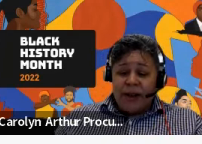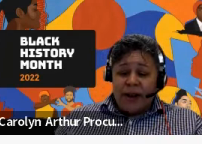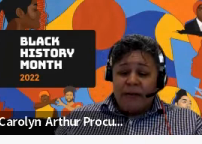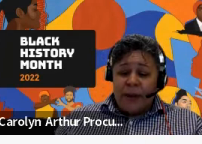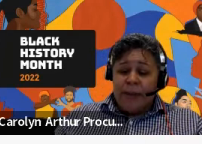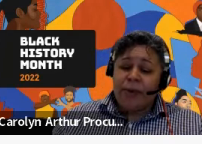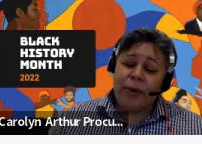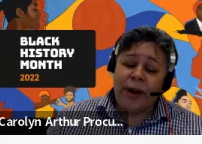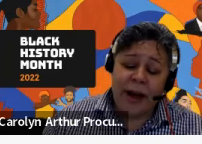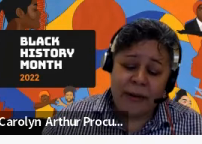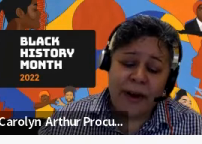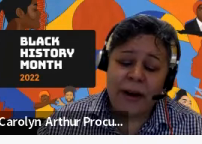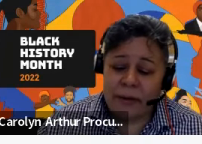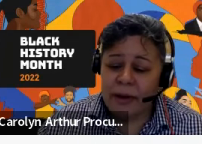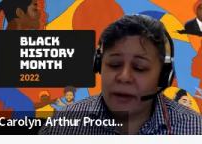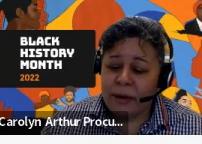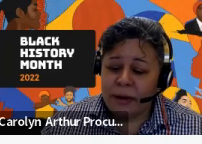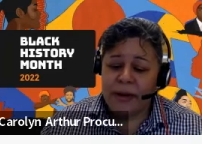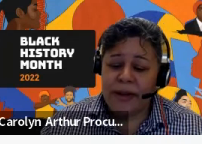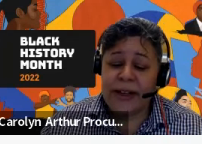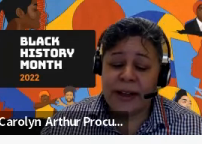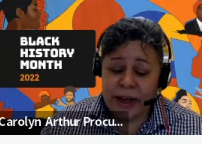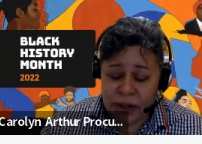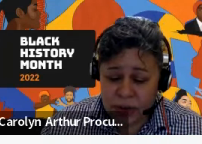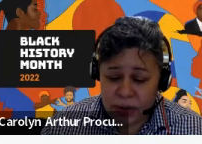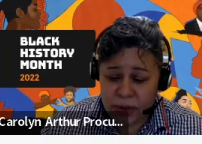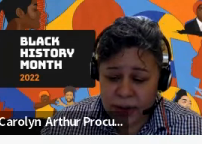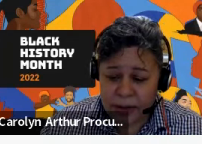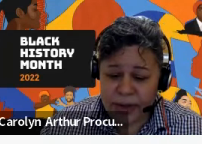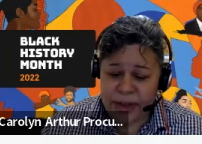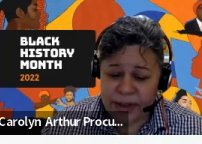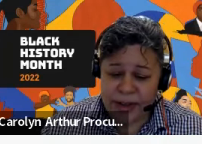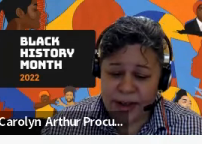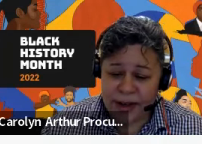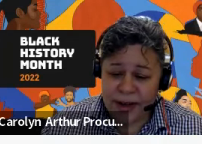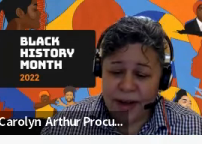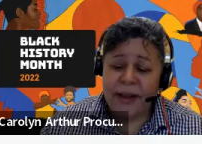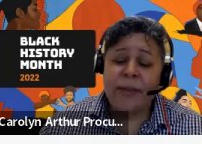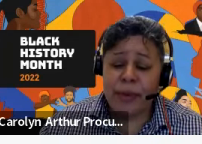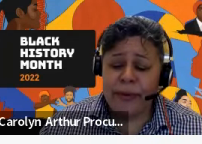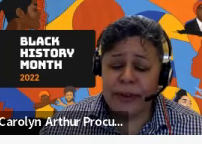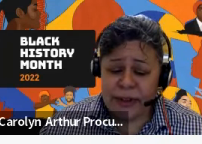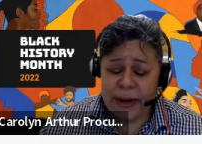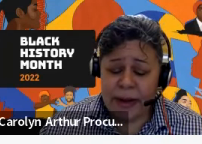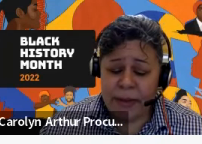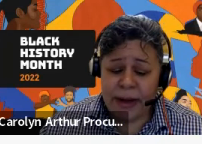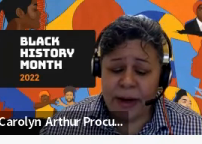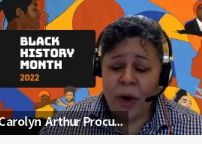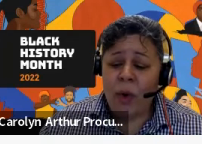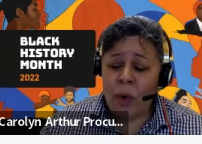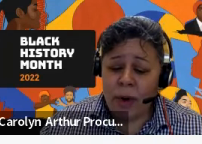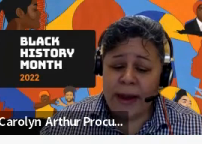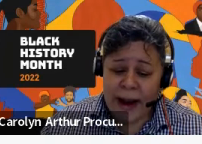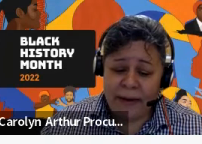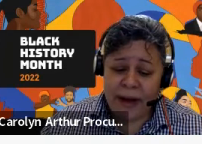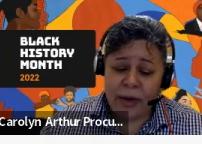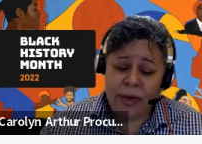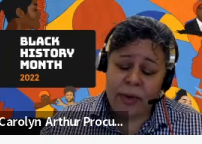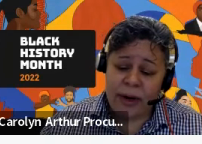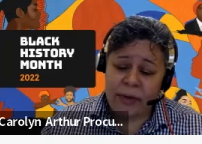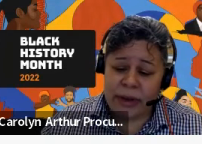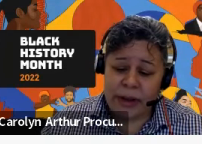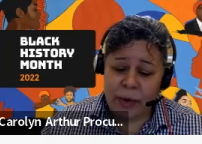roles of people who have kind of the delegation authority, which is the approval to spend the money, or they have